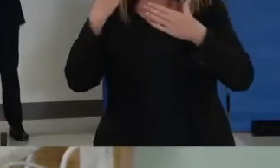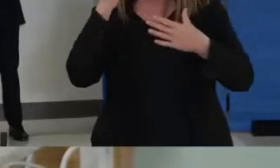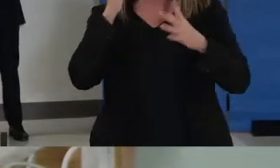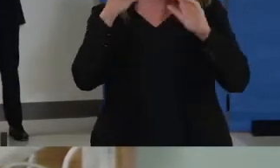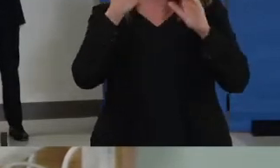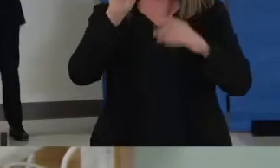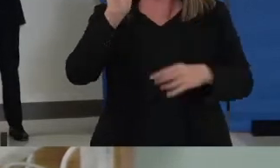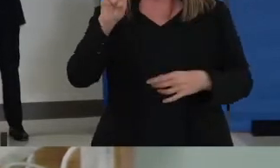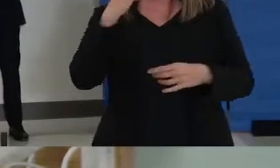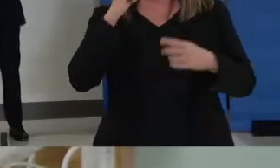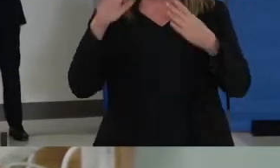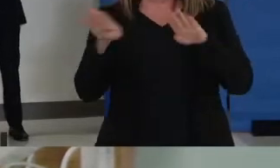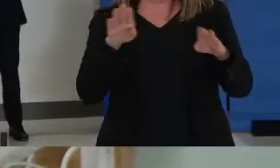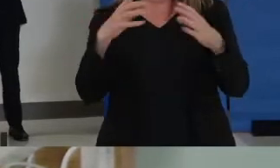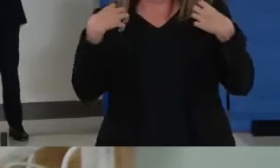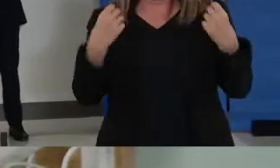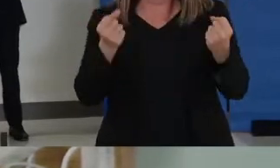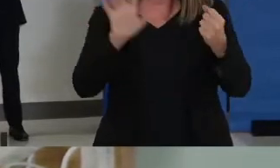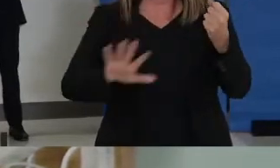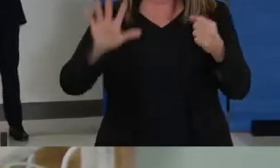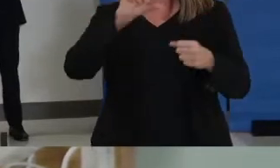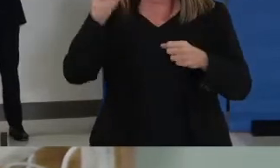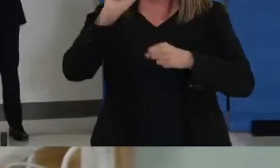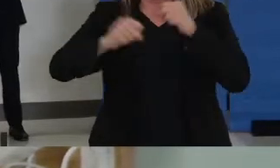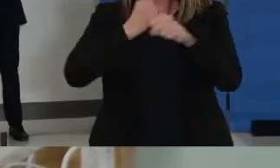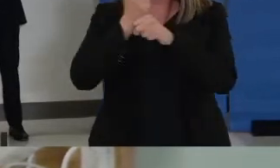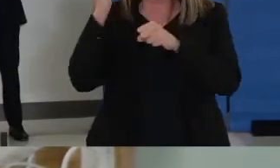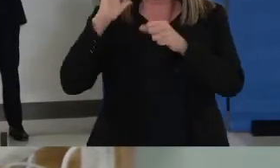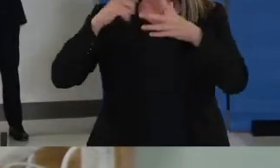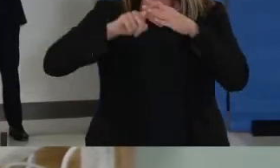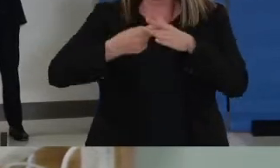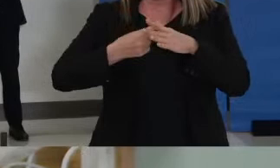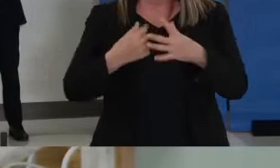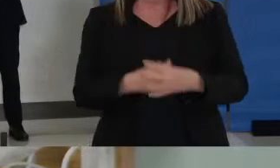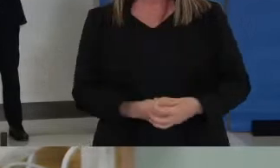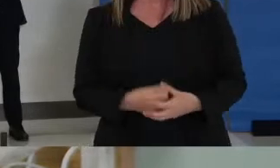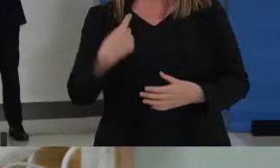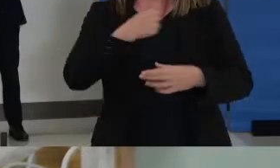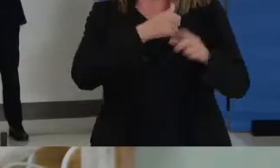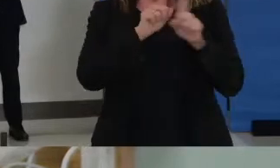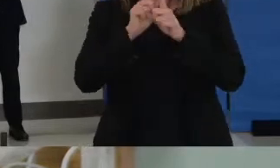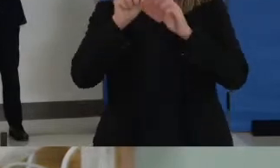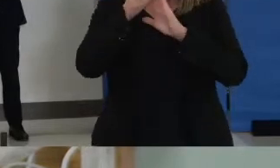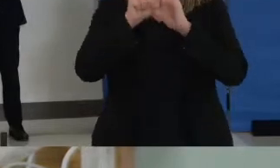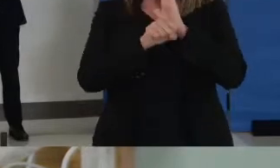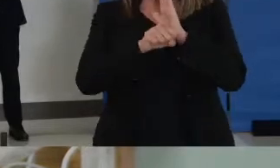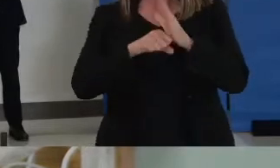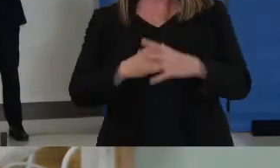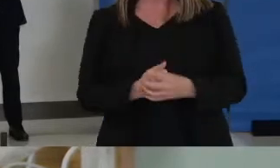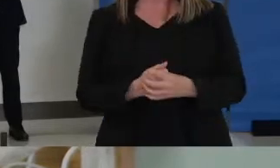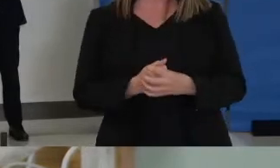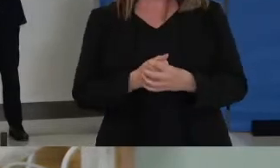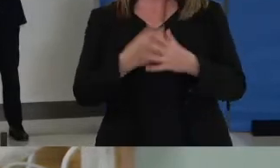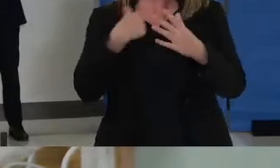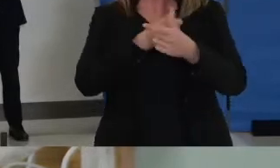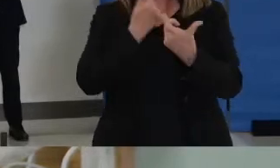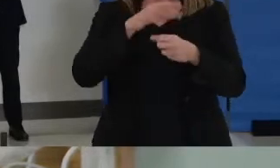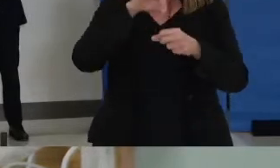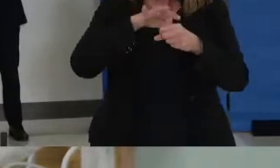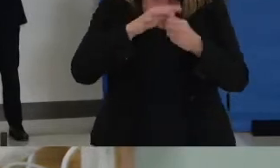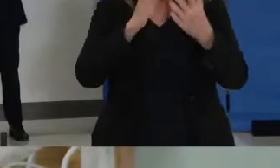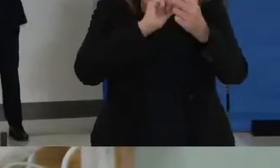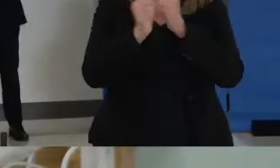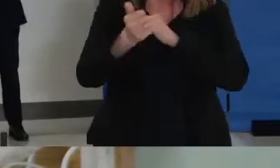health. Nearly 20 years ago, we as a state went to the ballot and decided to pass